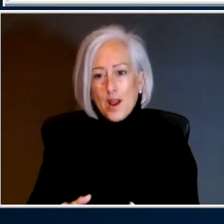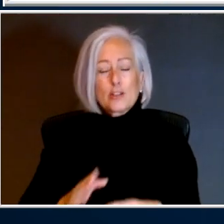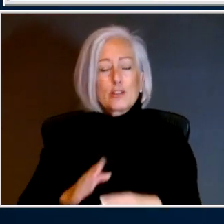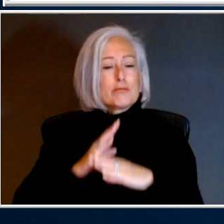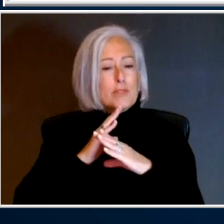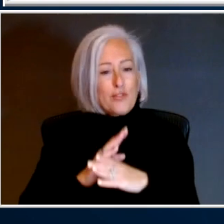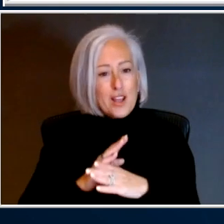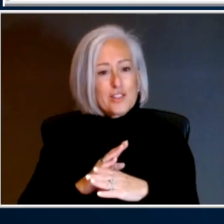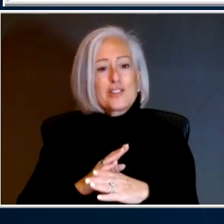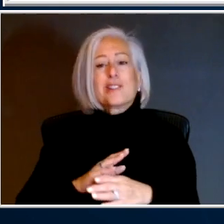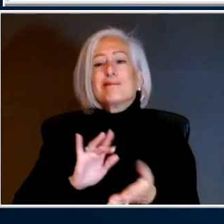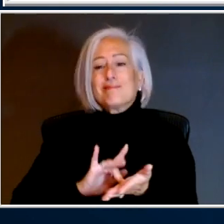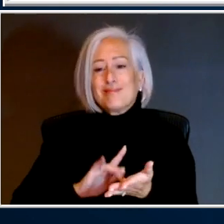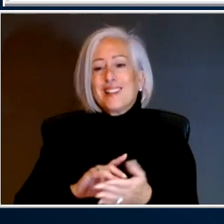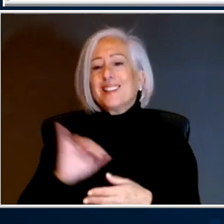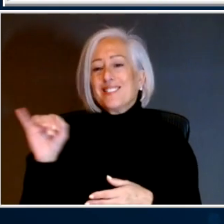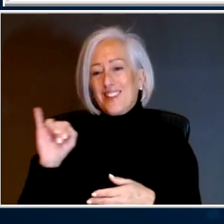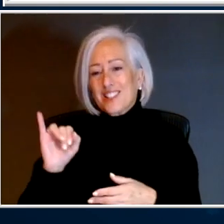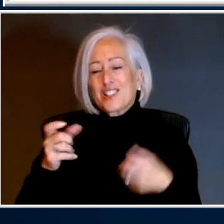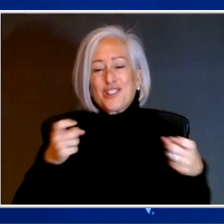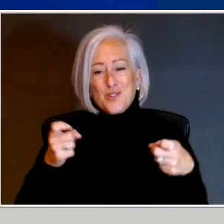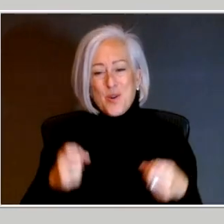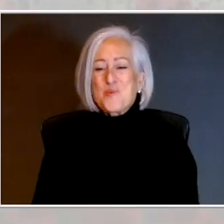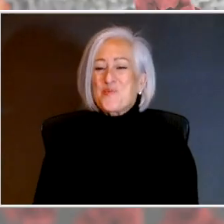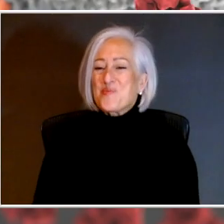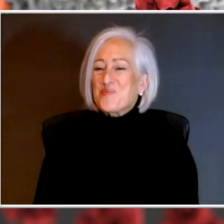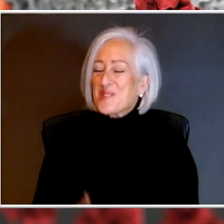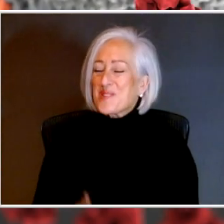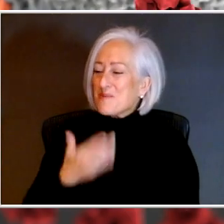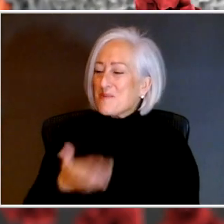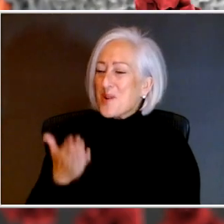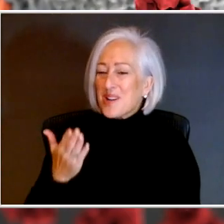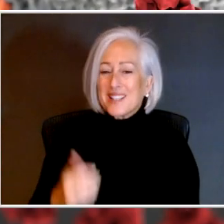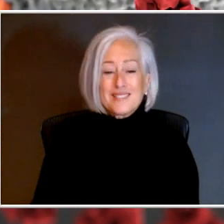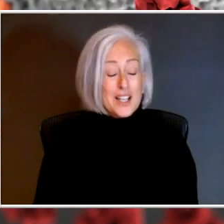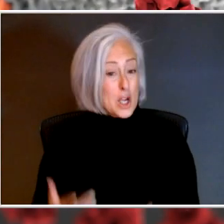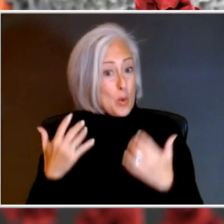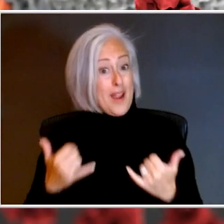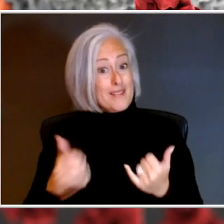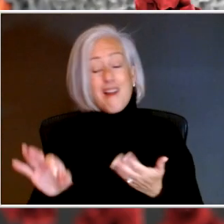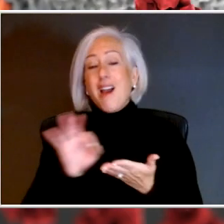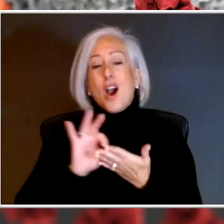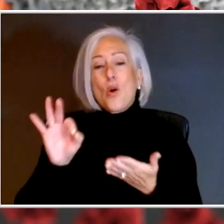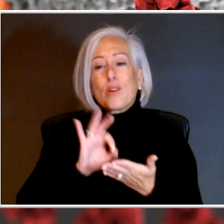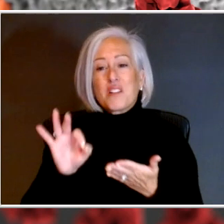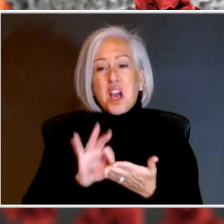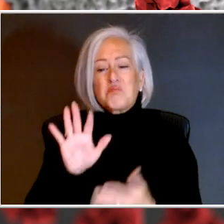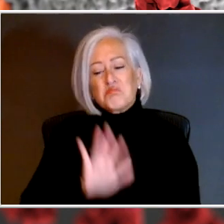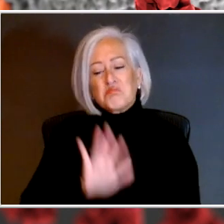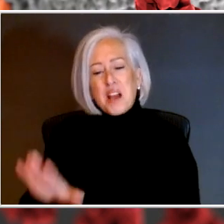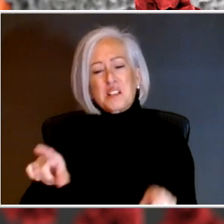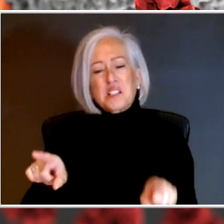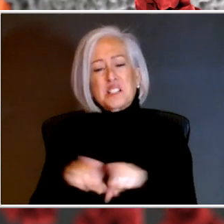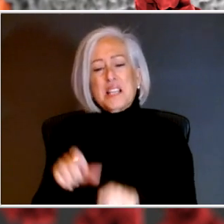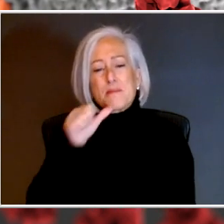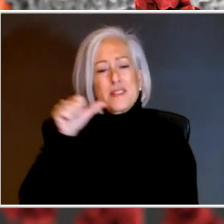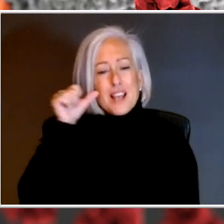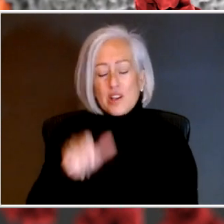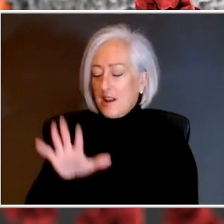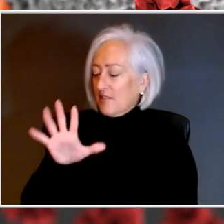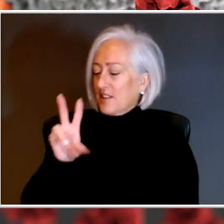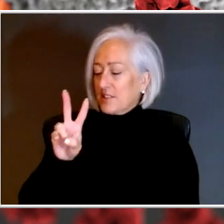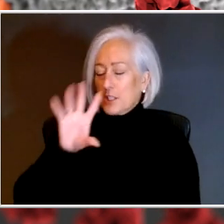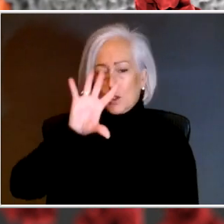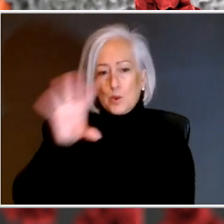this Thursday. How are you? Yeah, hi. Good. Right now, COVID count, it's about the same as yesterday, 52 total cases, 32